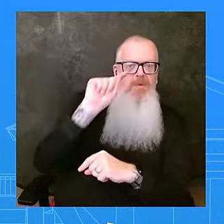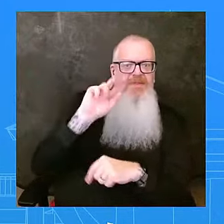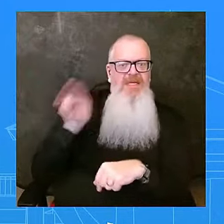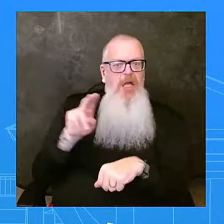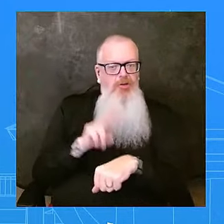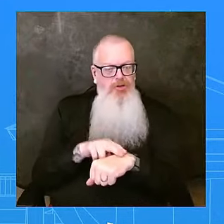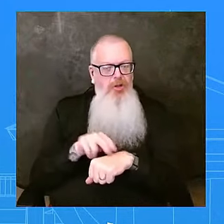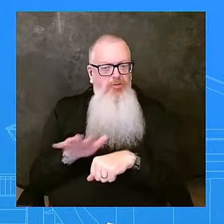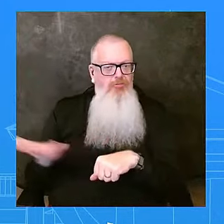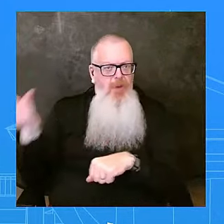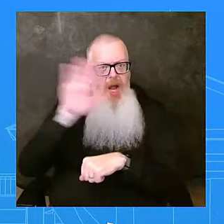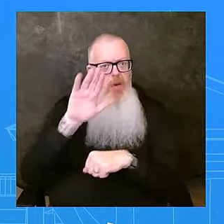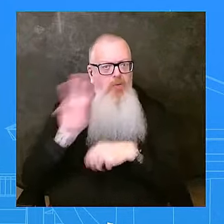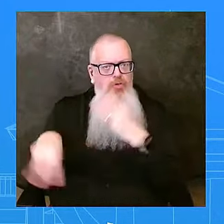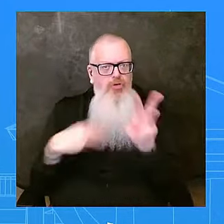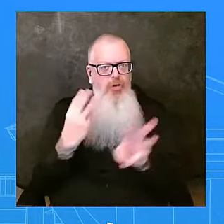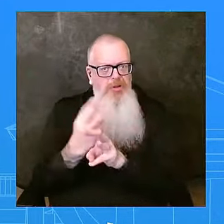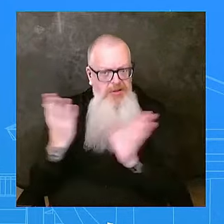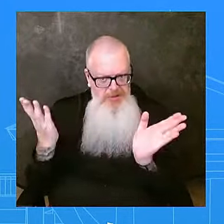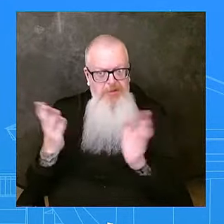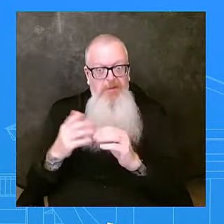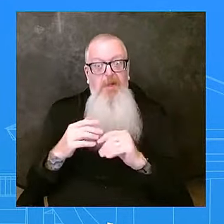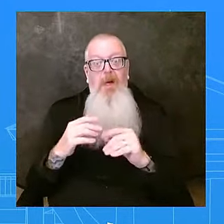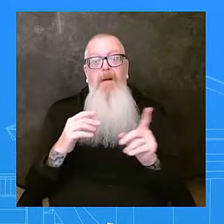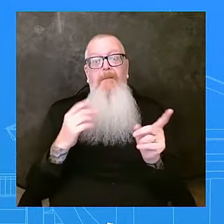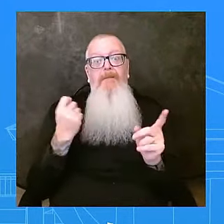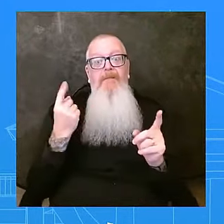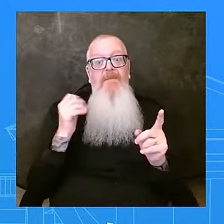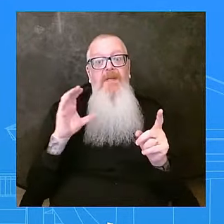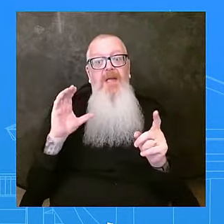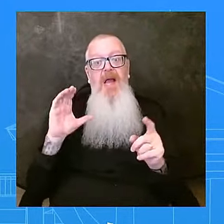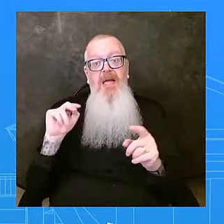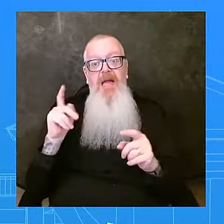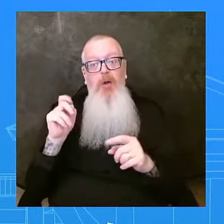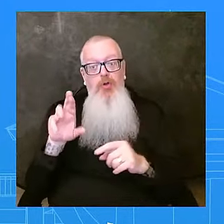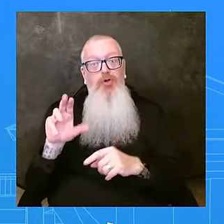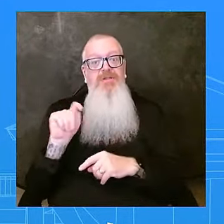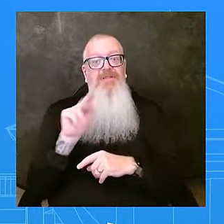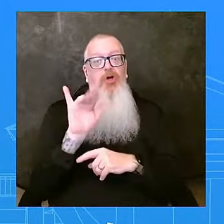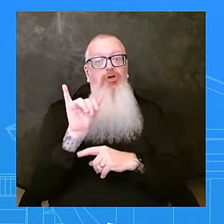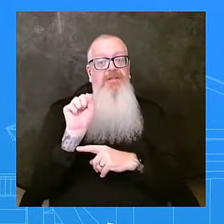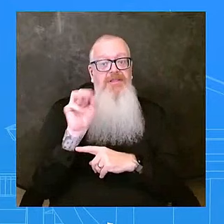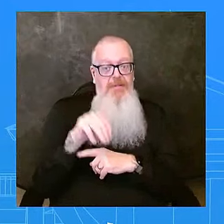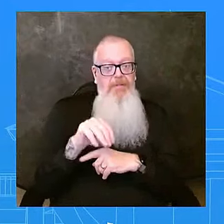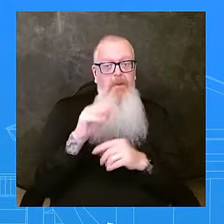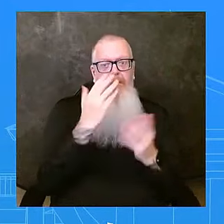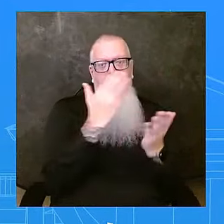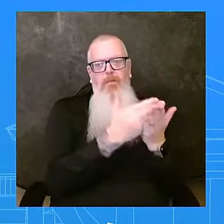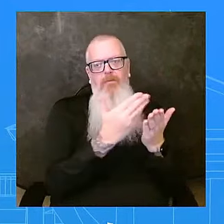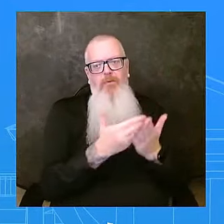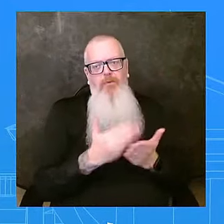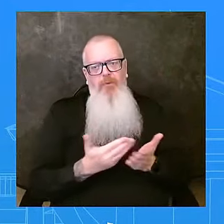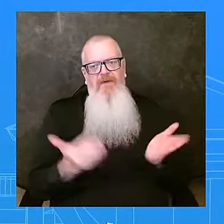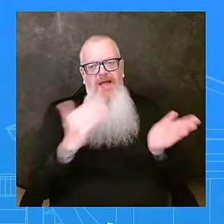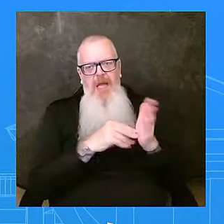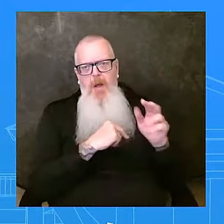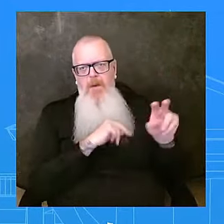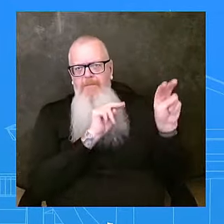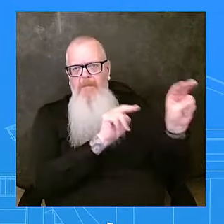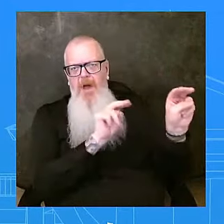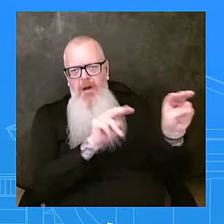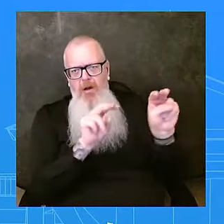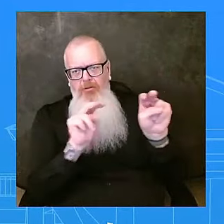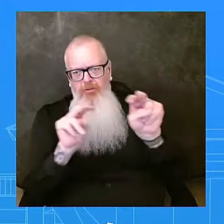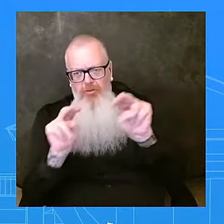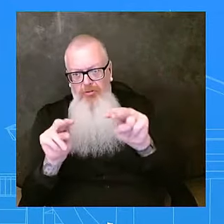counterterrorism capability, again, we have proven time and time again that we are able to monitor the threat and deal with the threat, sometimes in near real